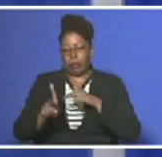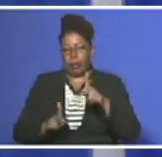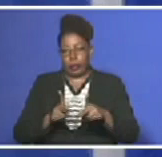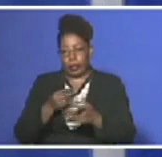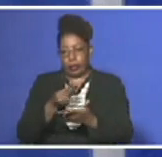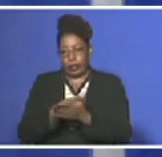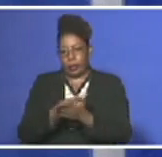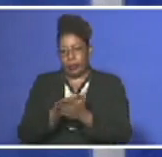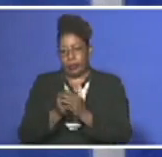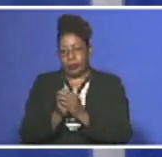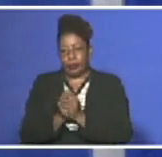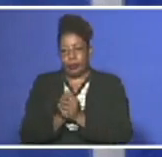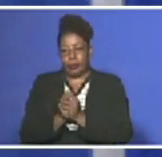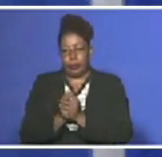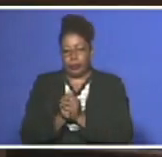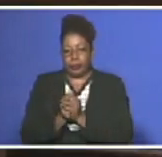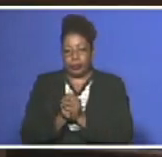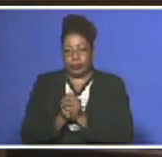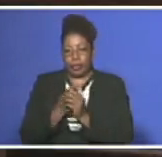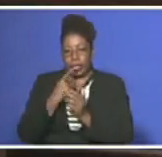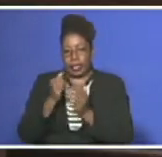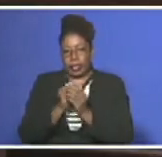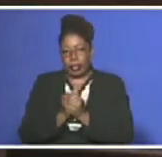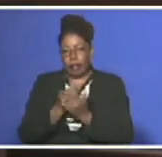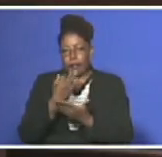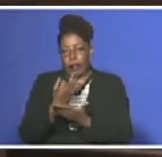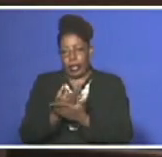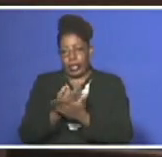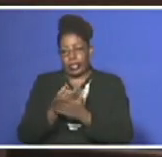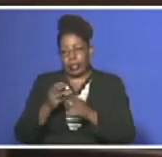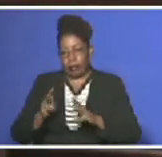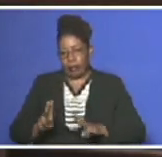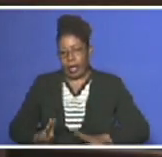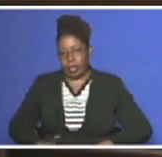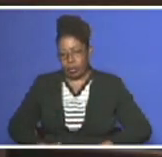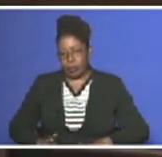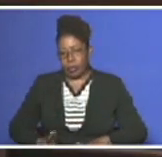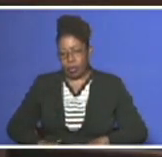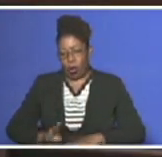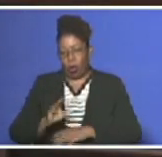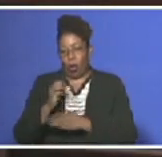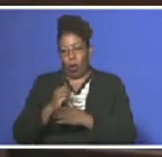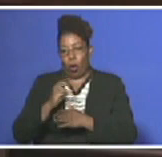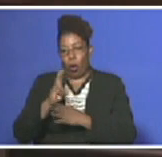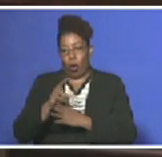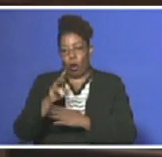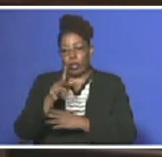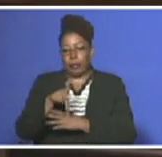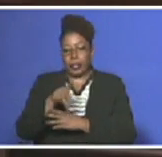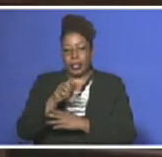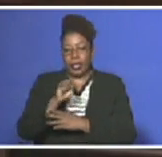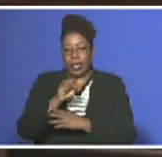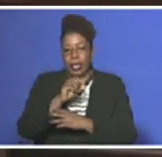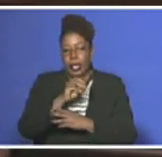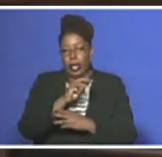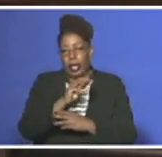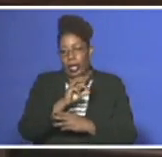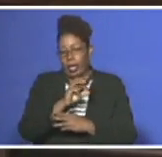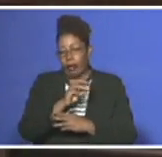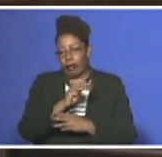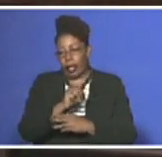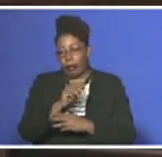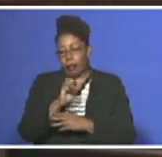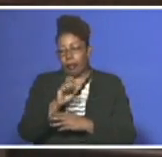funds. Public Finance Management, or PFM bill, is designed to address